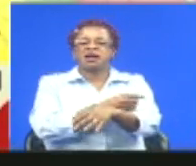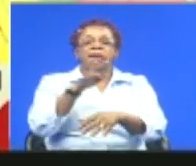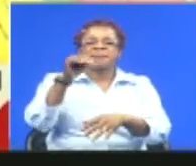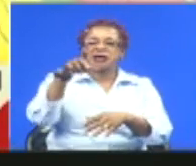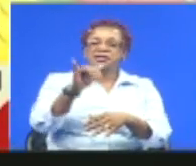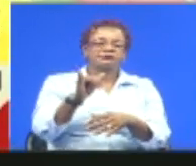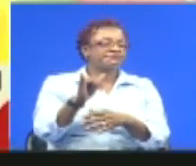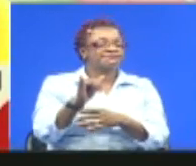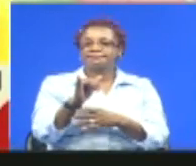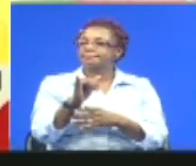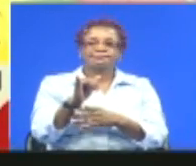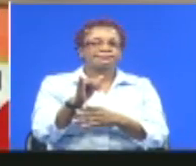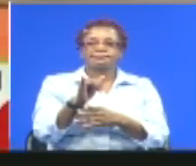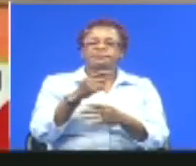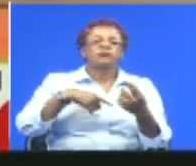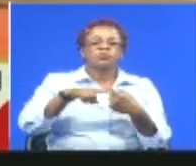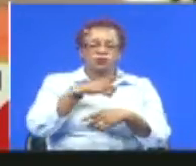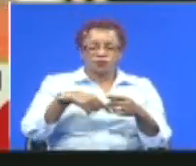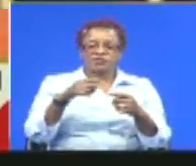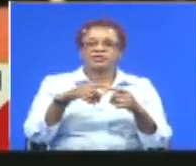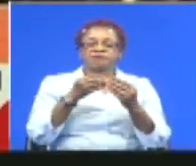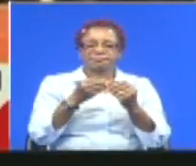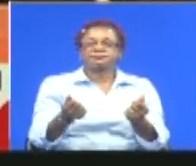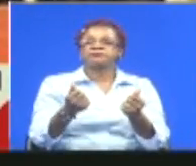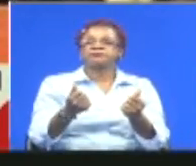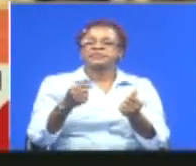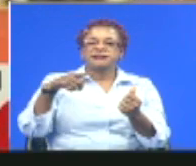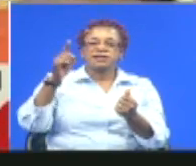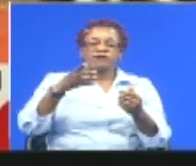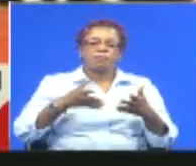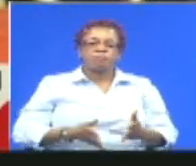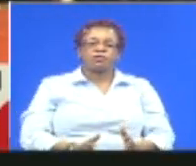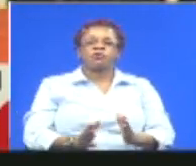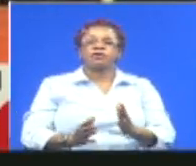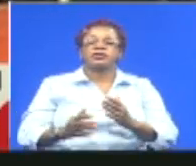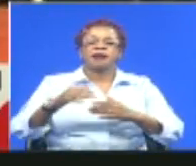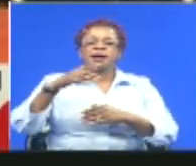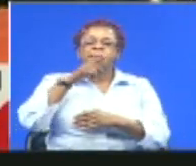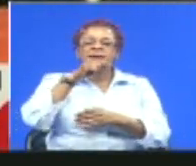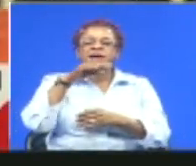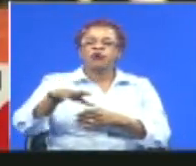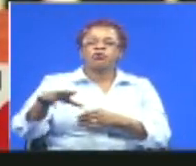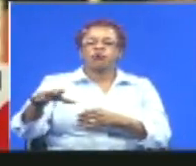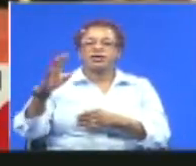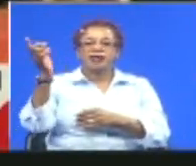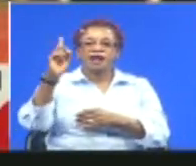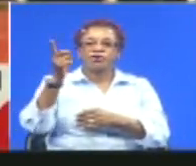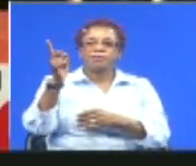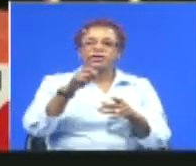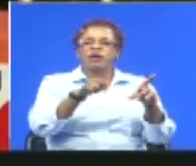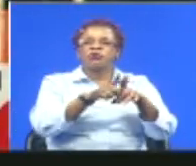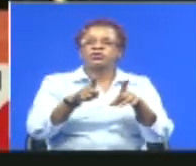equal. We'll face them equally. Akinyi, who was born and raised in Babadogo Estate in Nairobi, also had